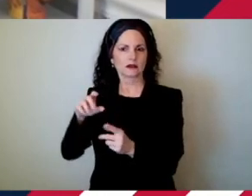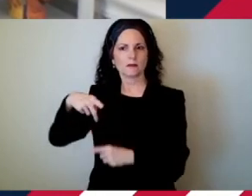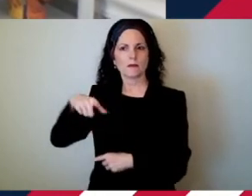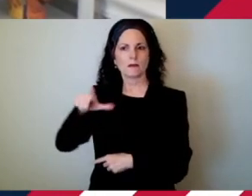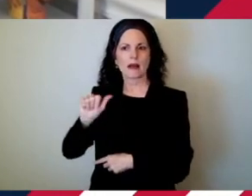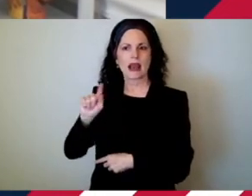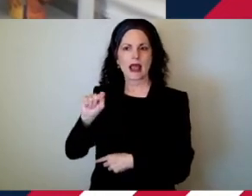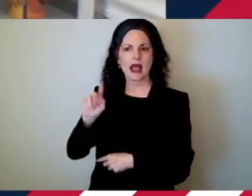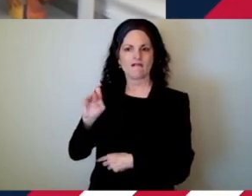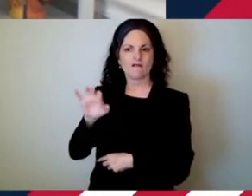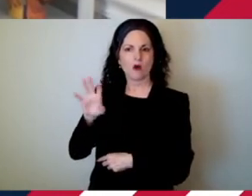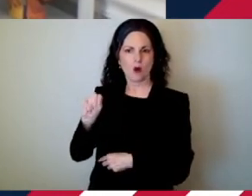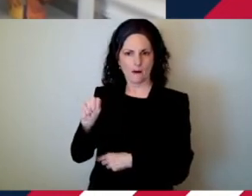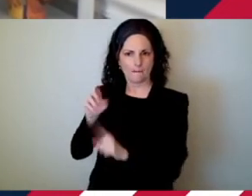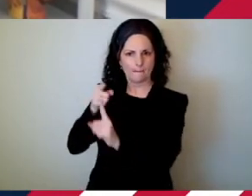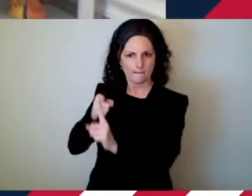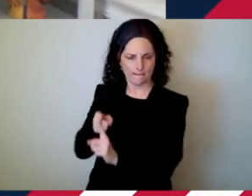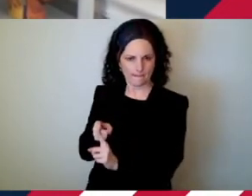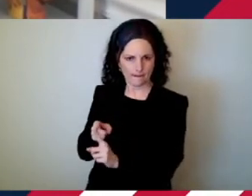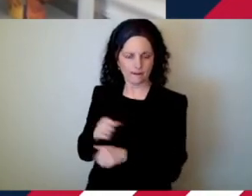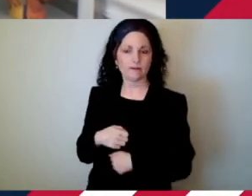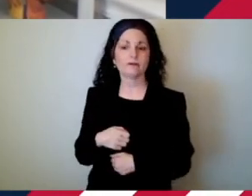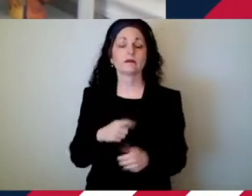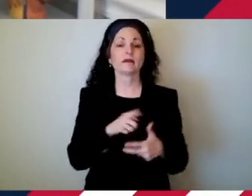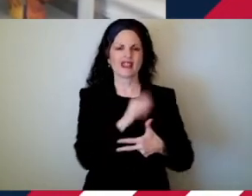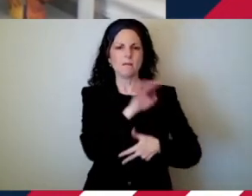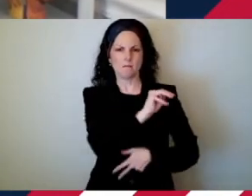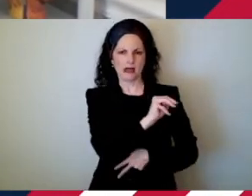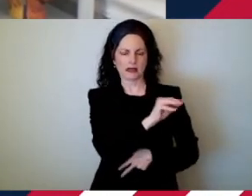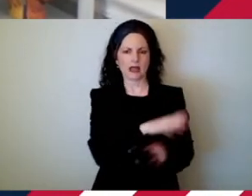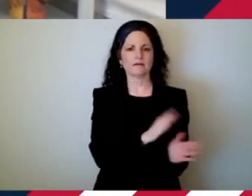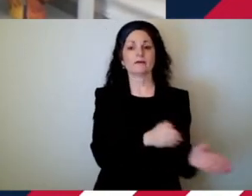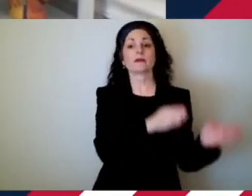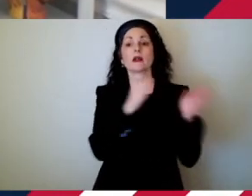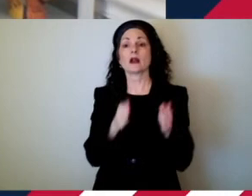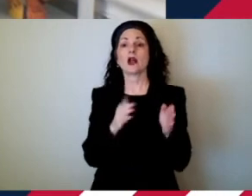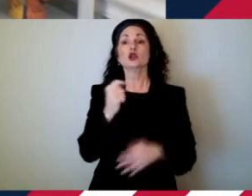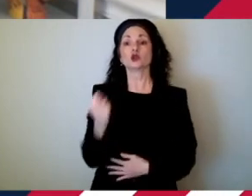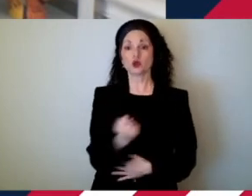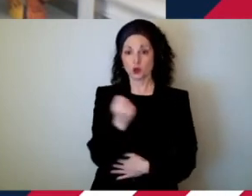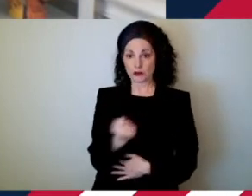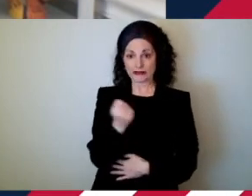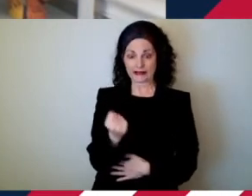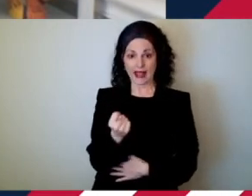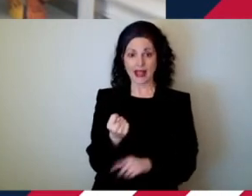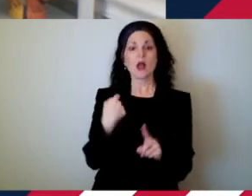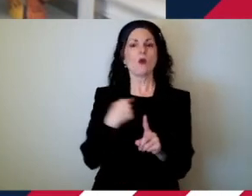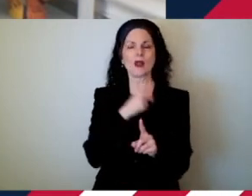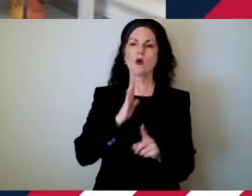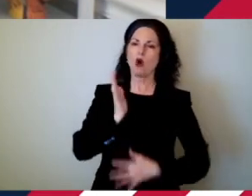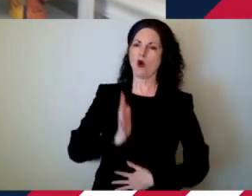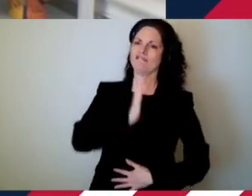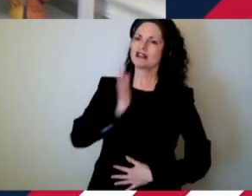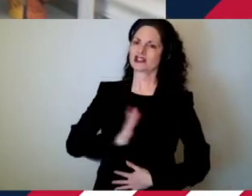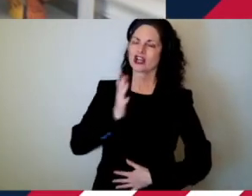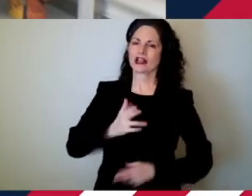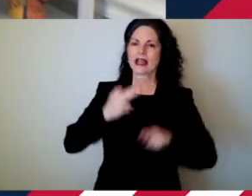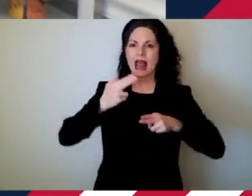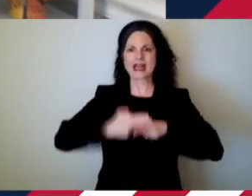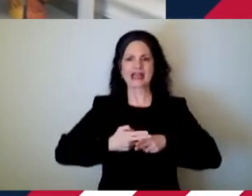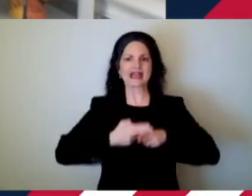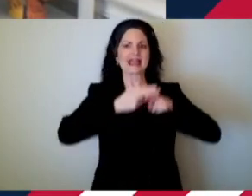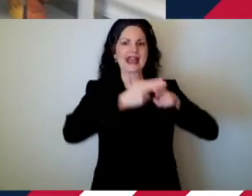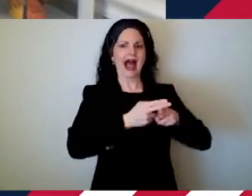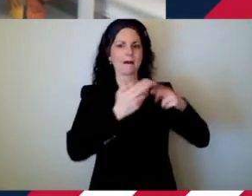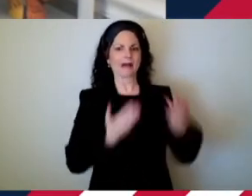nominating speeches, we will officially nominate Joe Biden as our party's presidential nominee. Woohoo! The